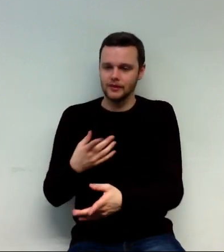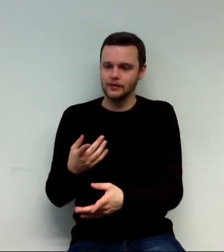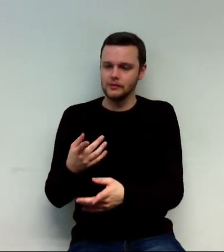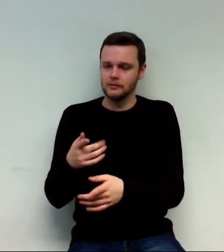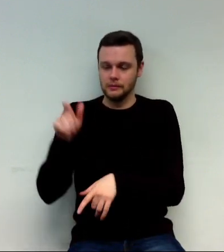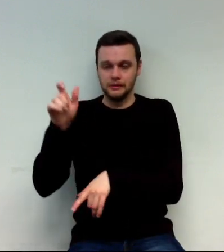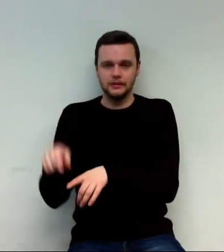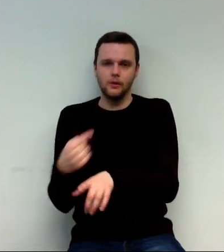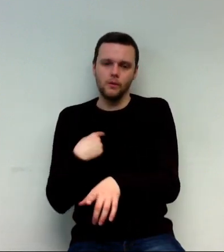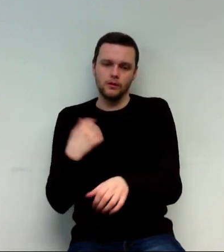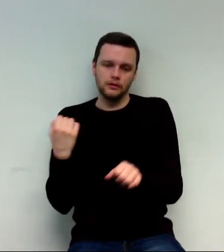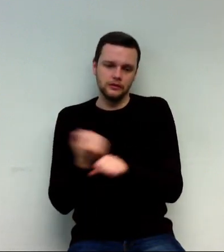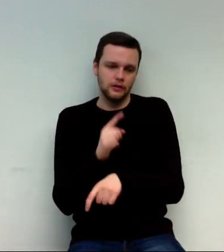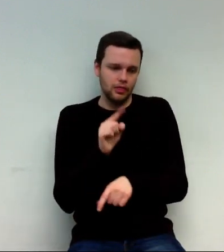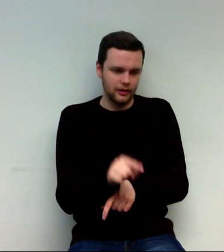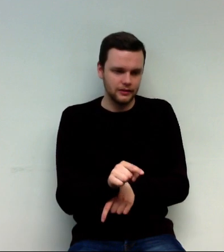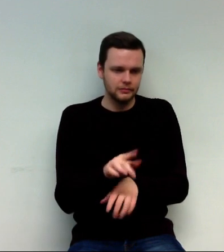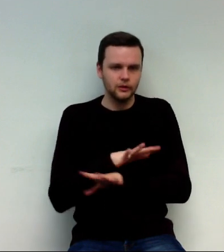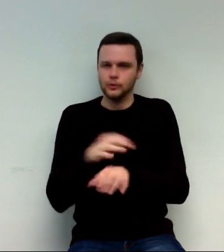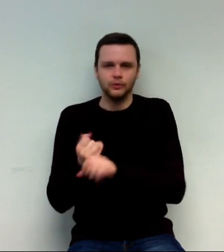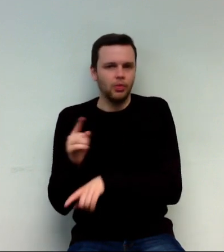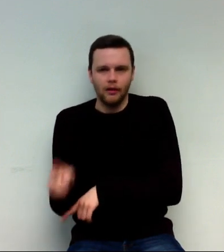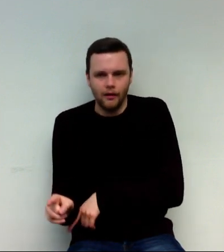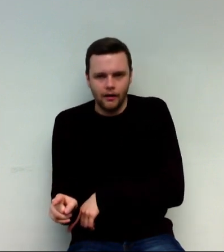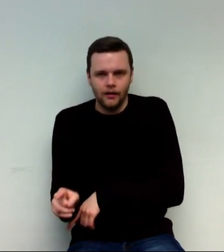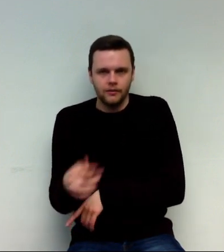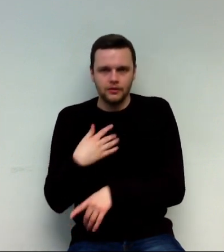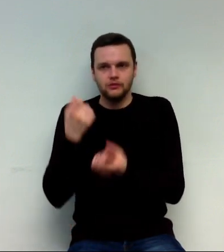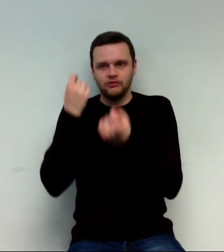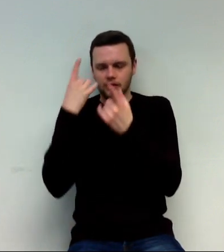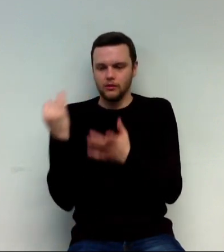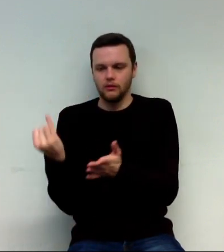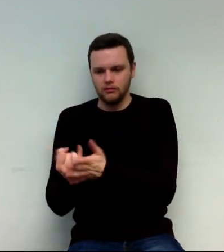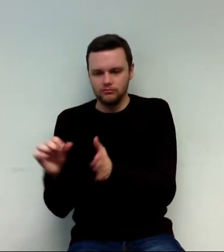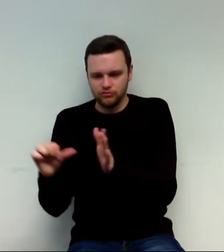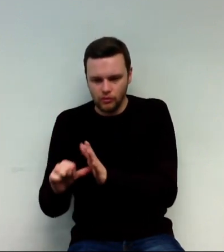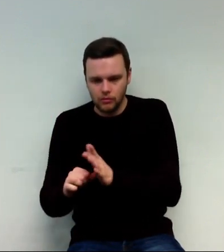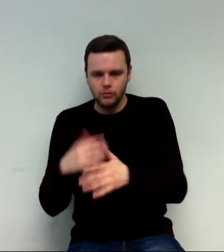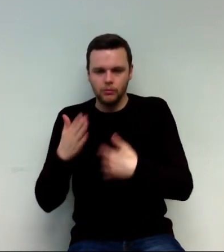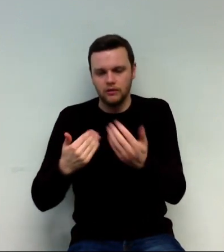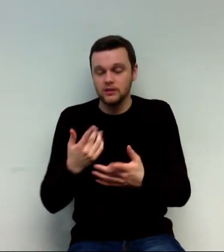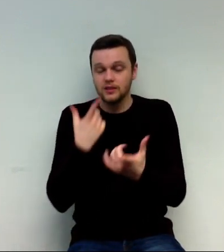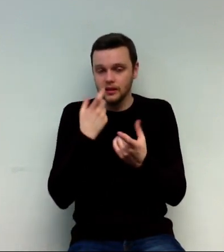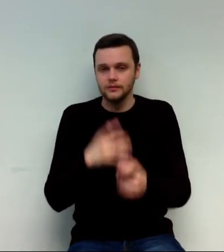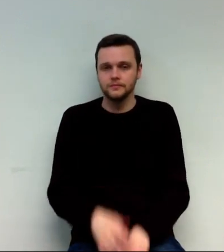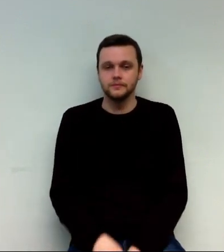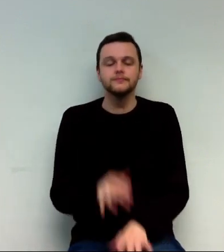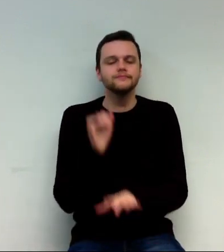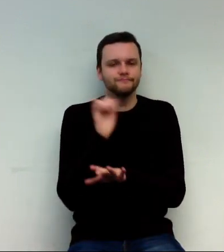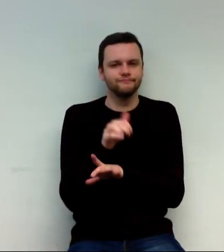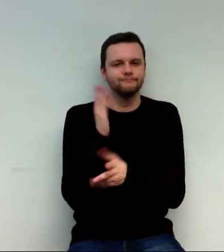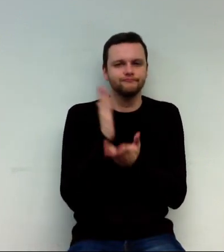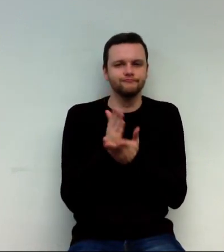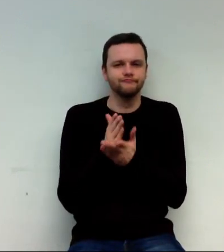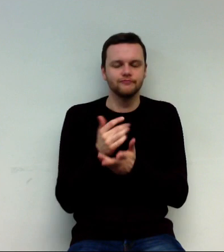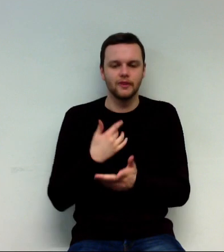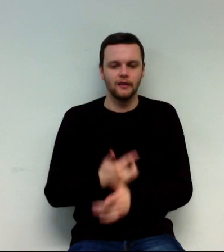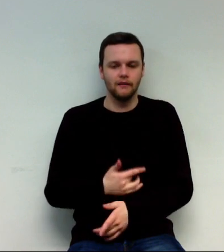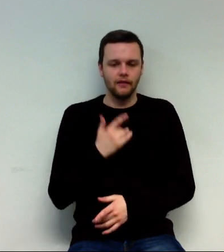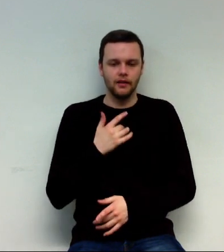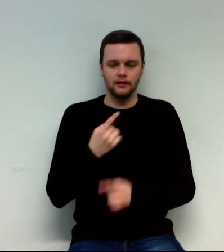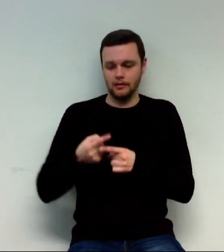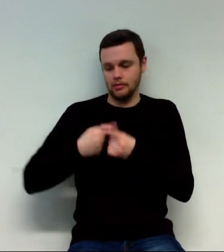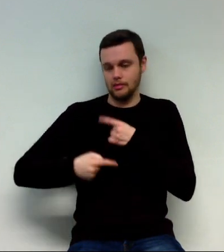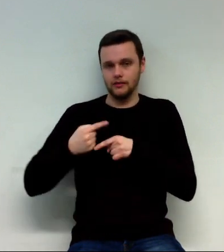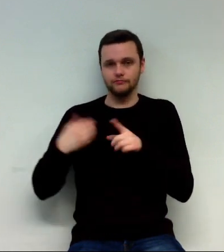should probably don't do this because we didn't realise that was an obstacle. Or And I would say definitely, like in the last year or so, when we've